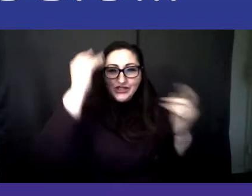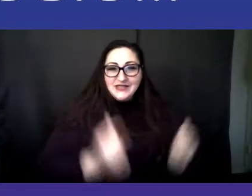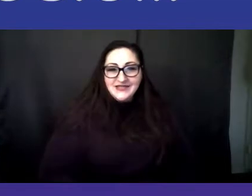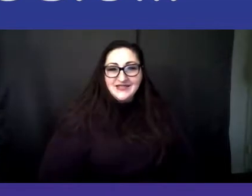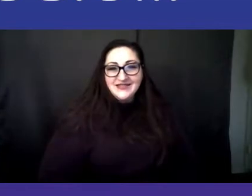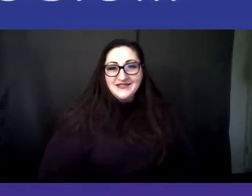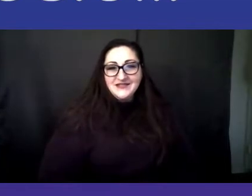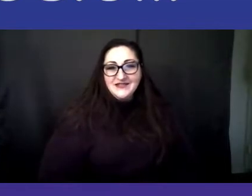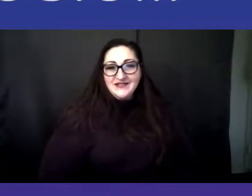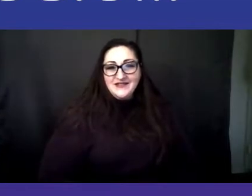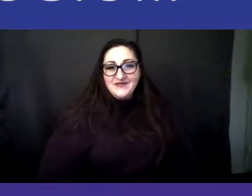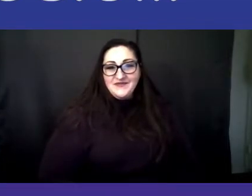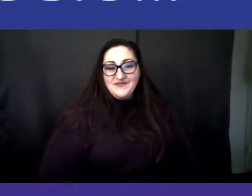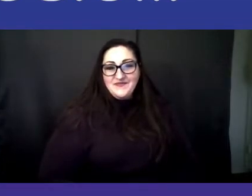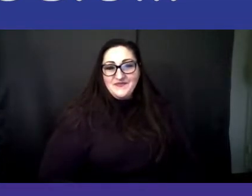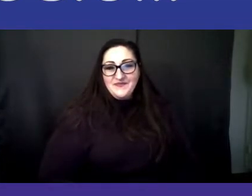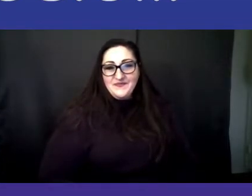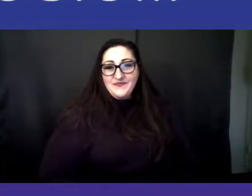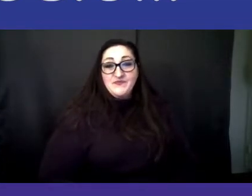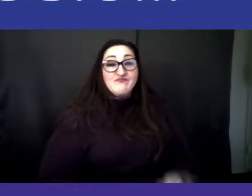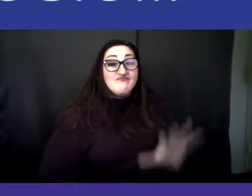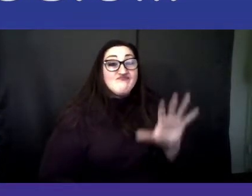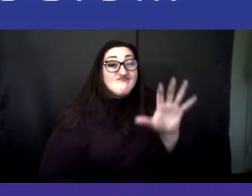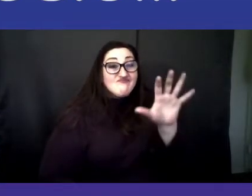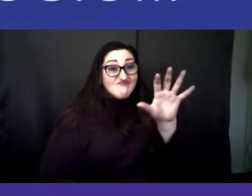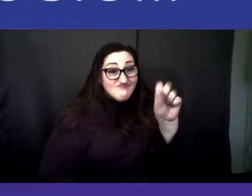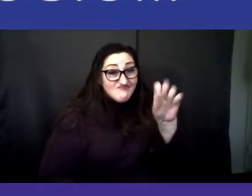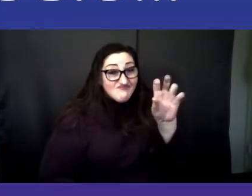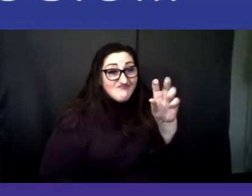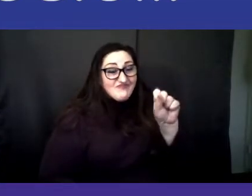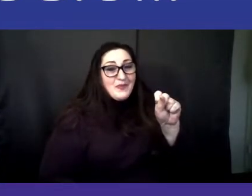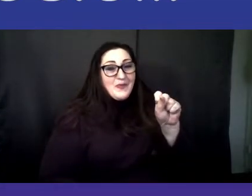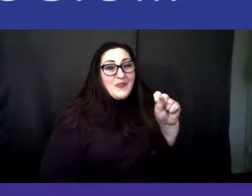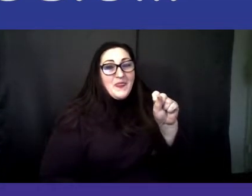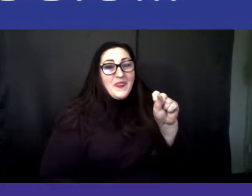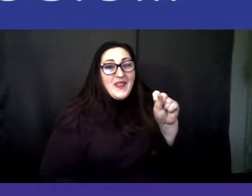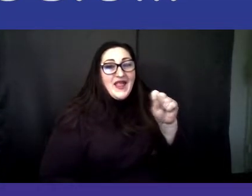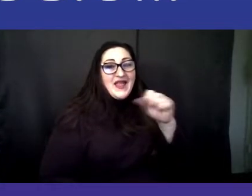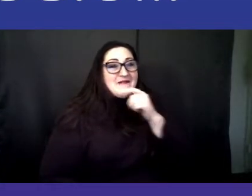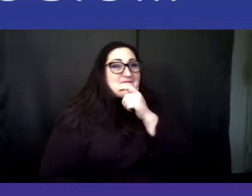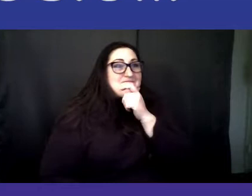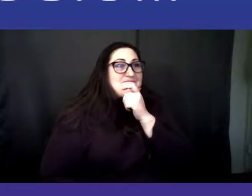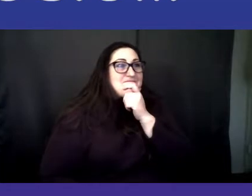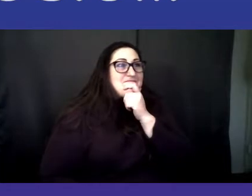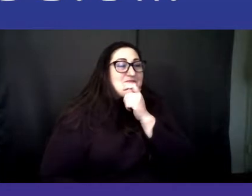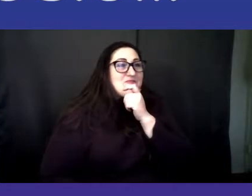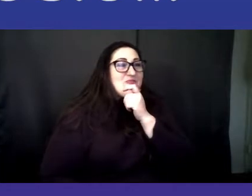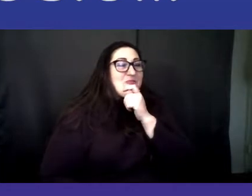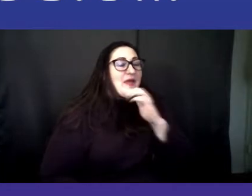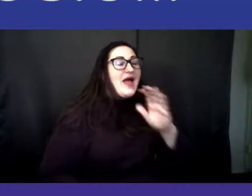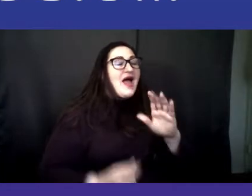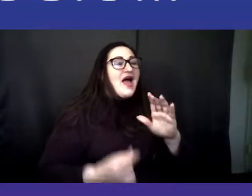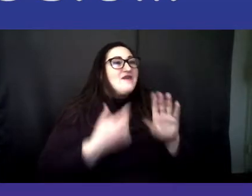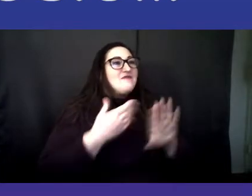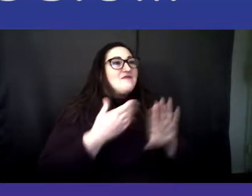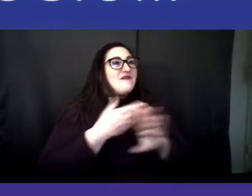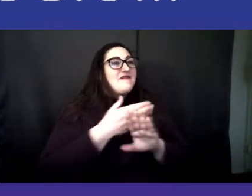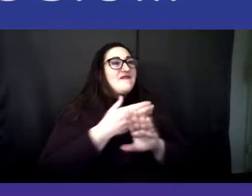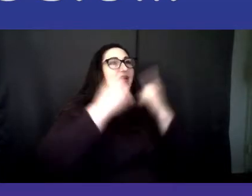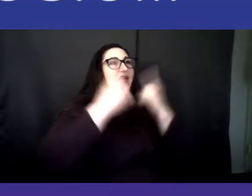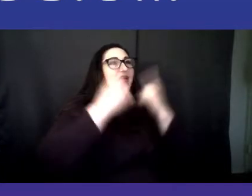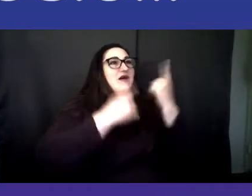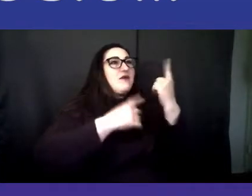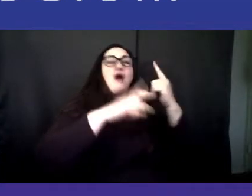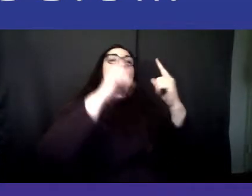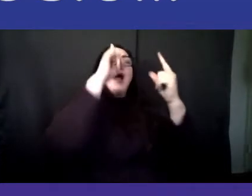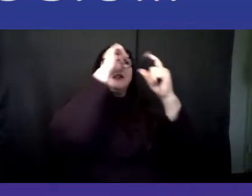Kevin. Well, before I think about where I just went, I do just want to signal